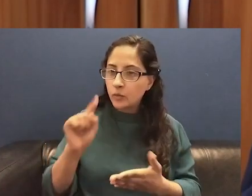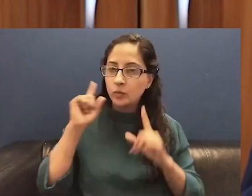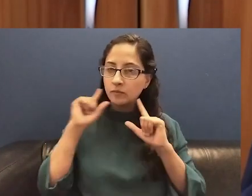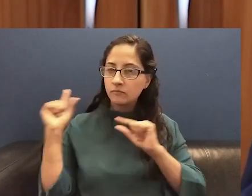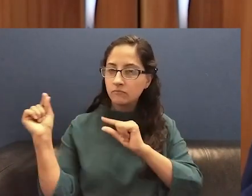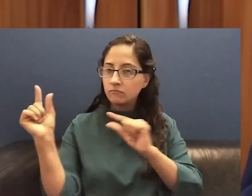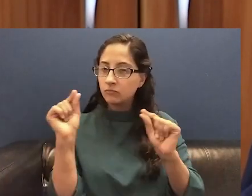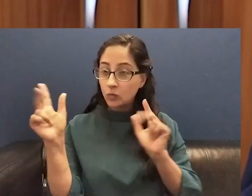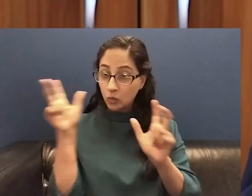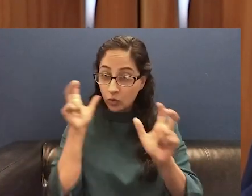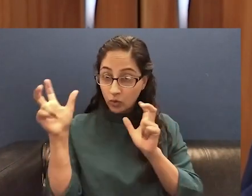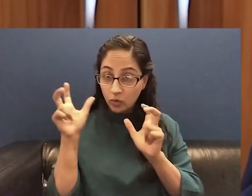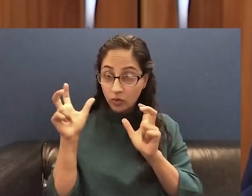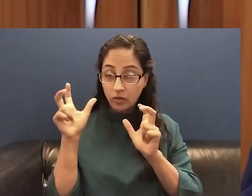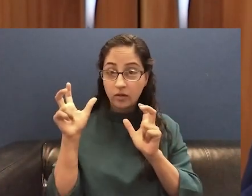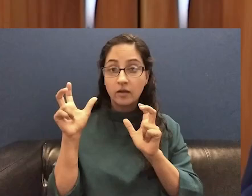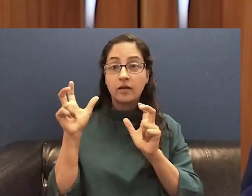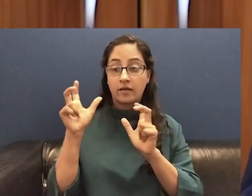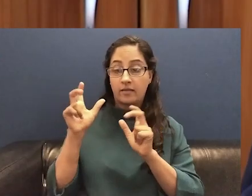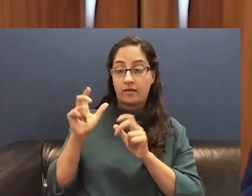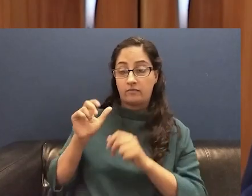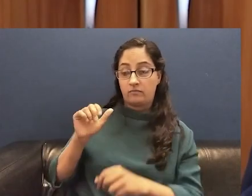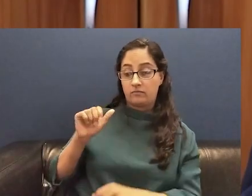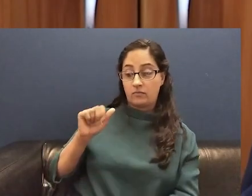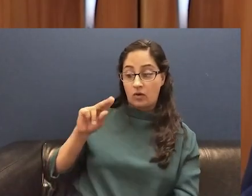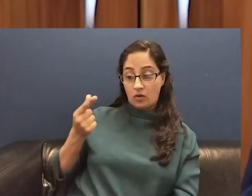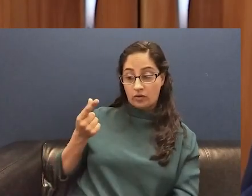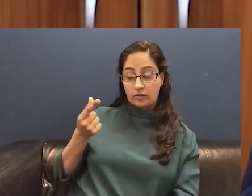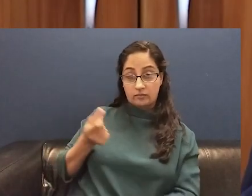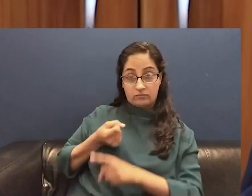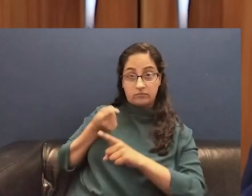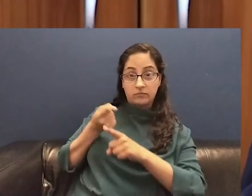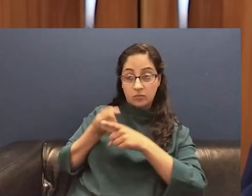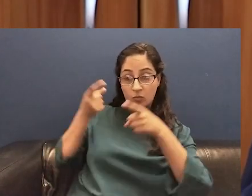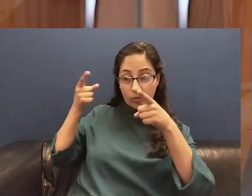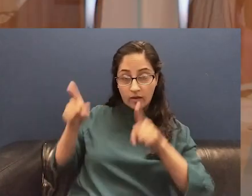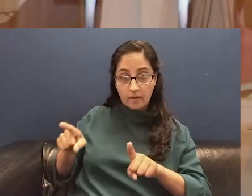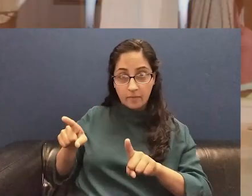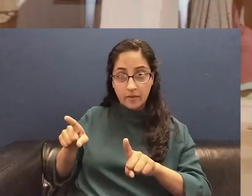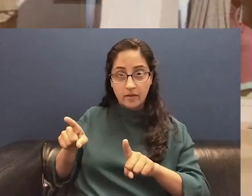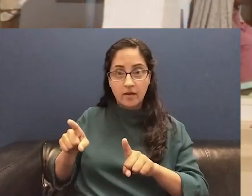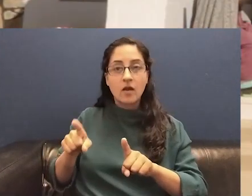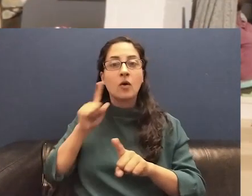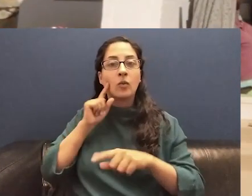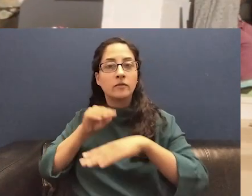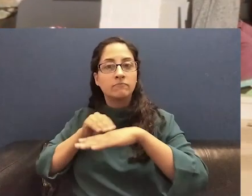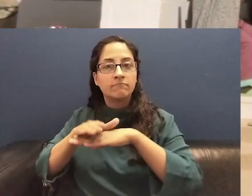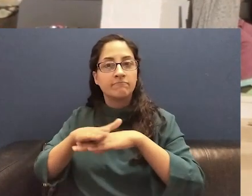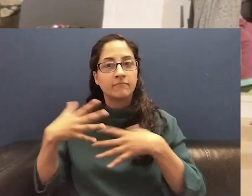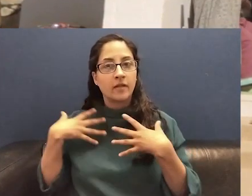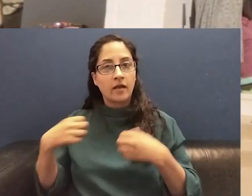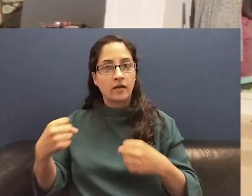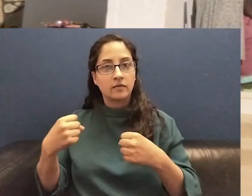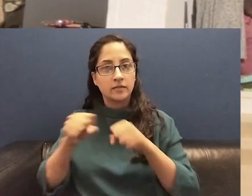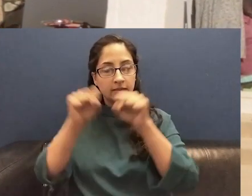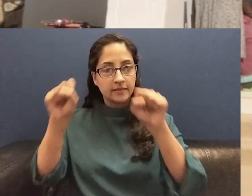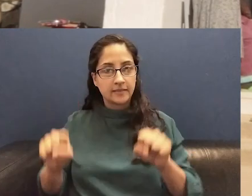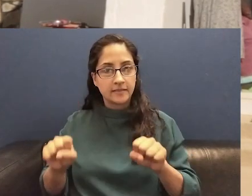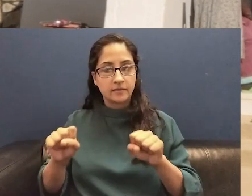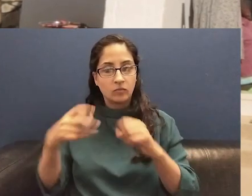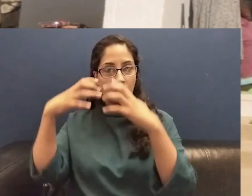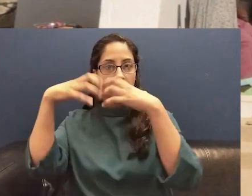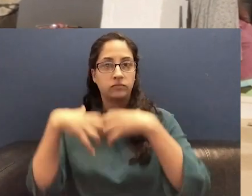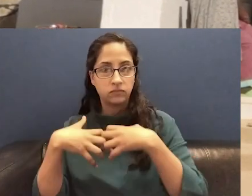about health system that may collapse in the country. We were able to continue